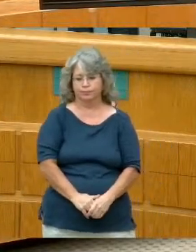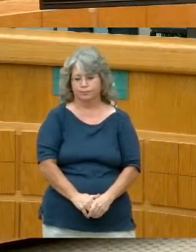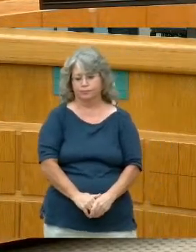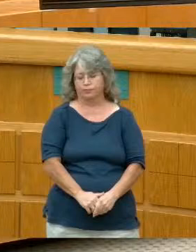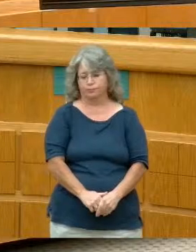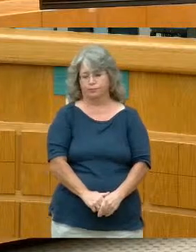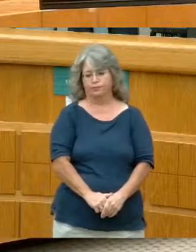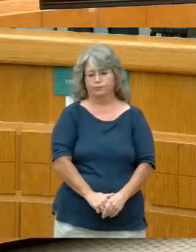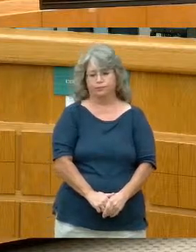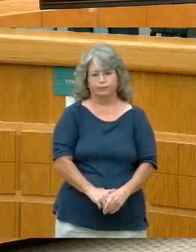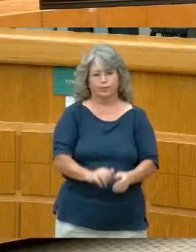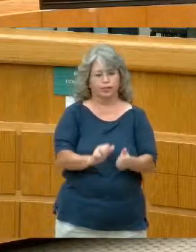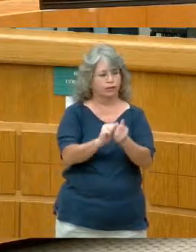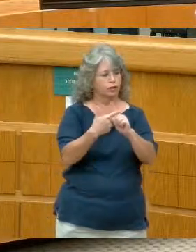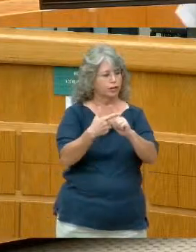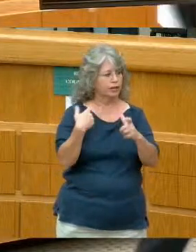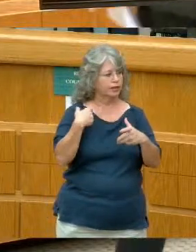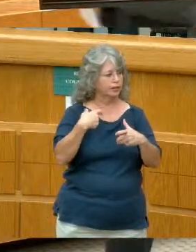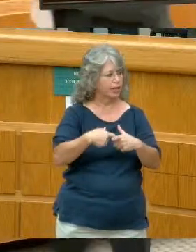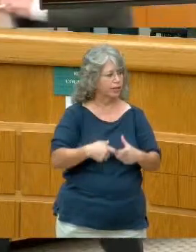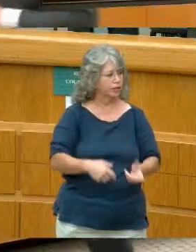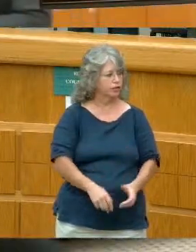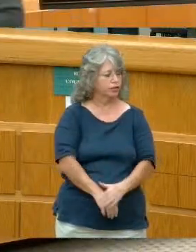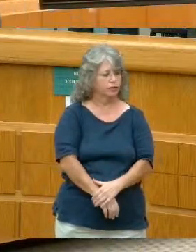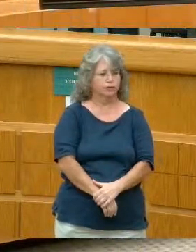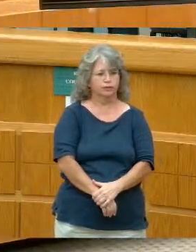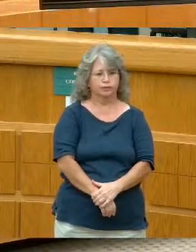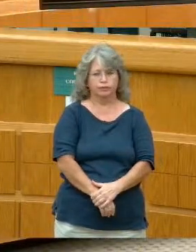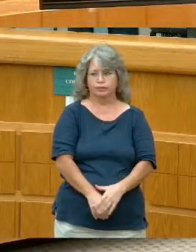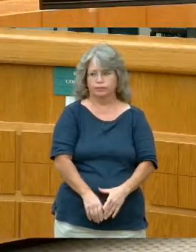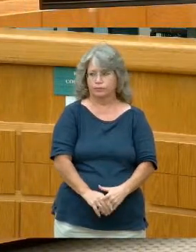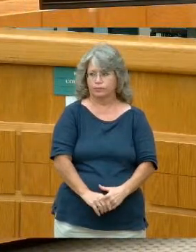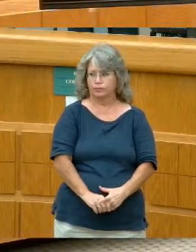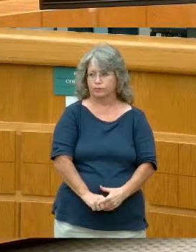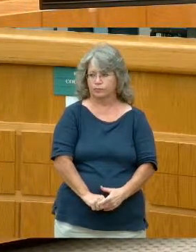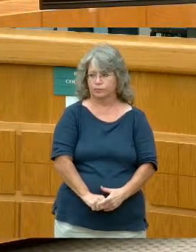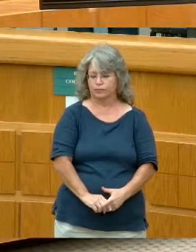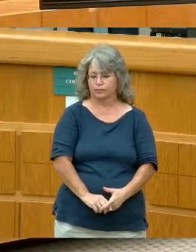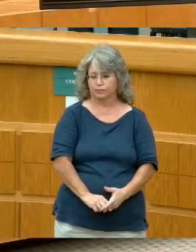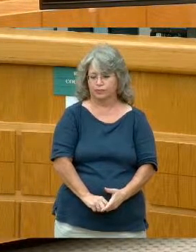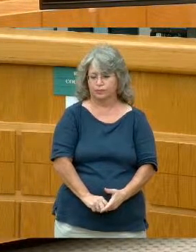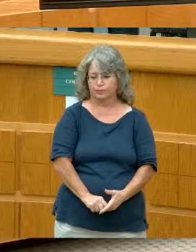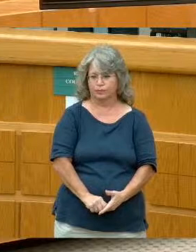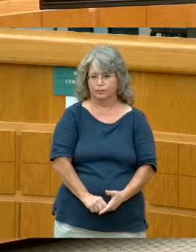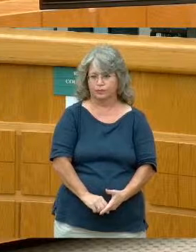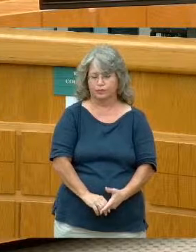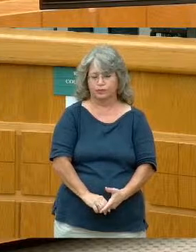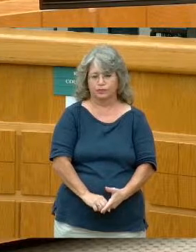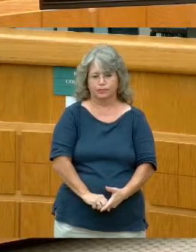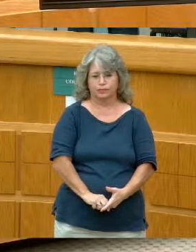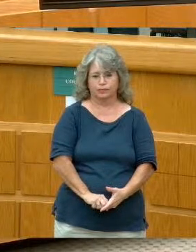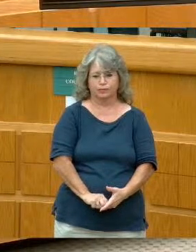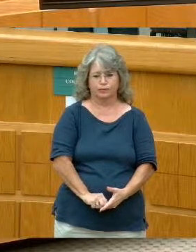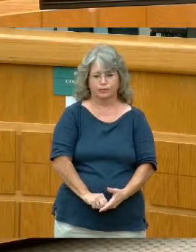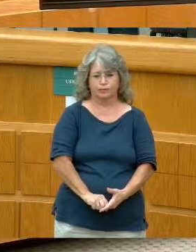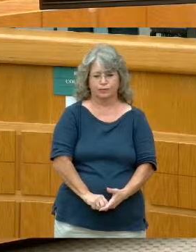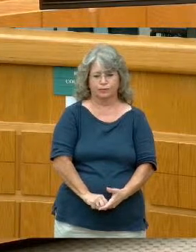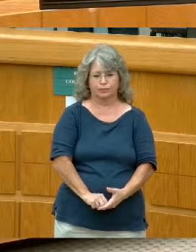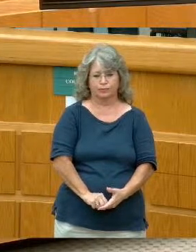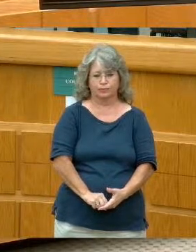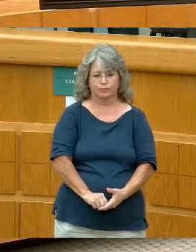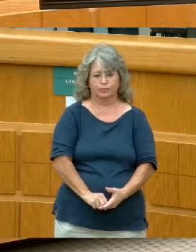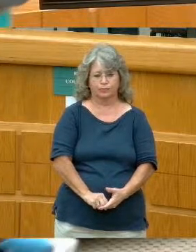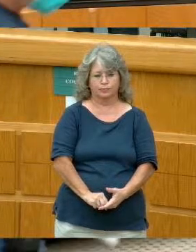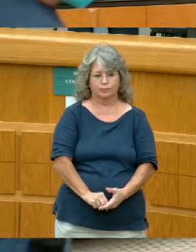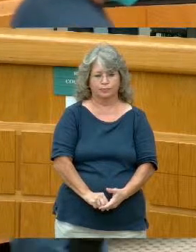El día de hoy me da mucho orgullo estar aquí con los oficiales del ayuntamiento y poder darle buenas noticias. Ahora hemos ido de lo peor a lo mejor. En